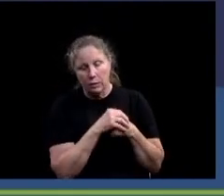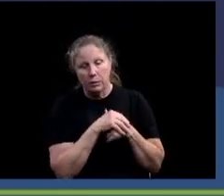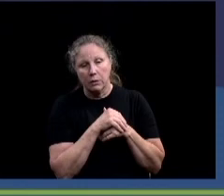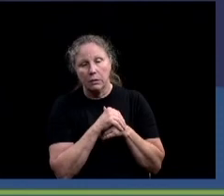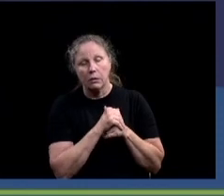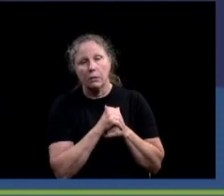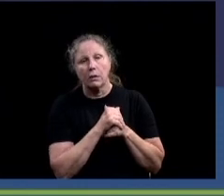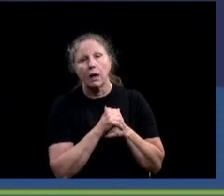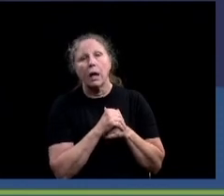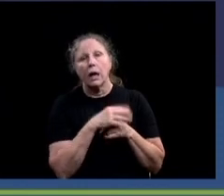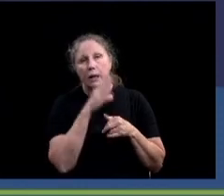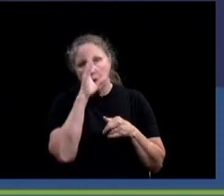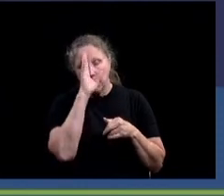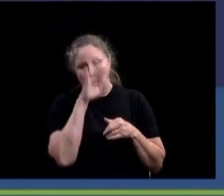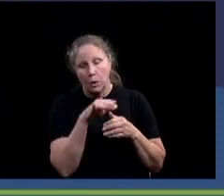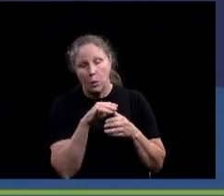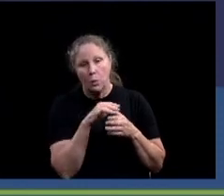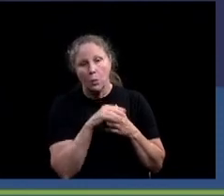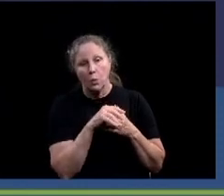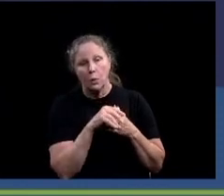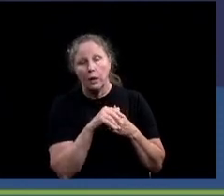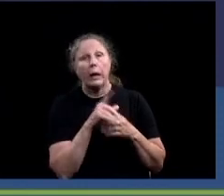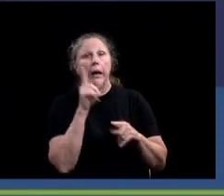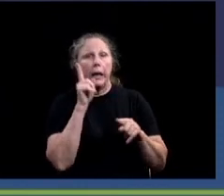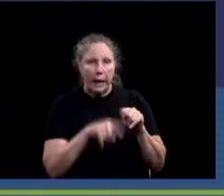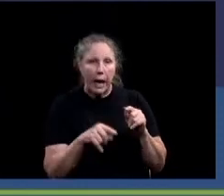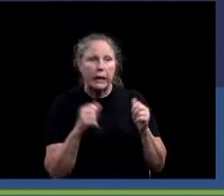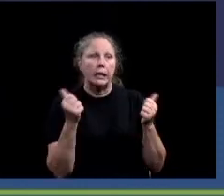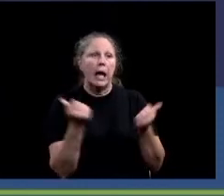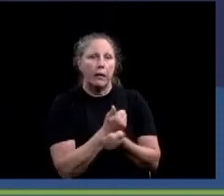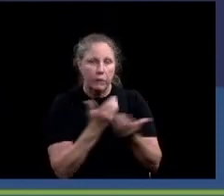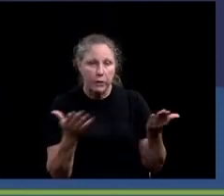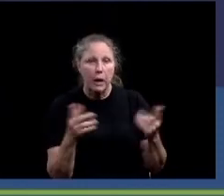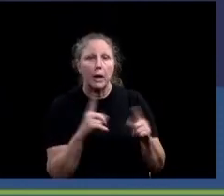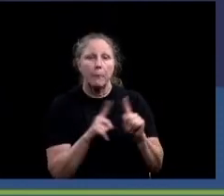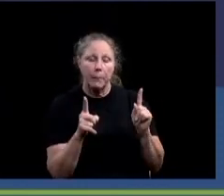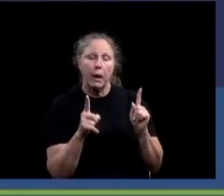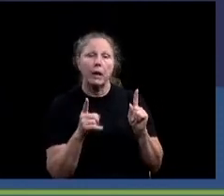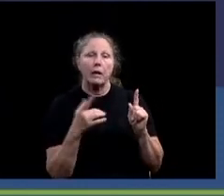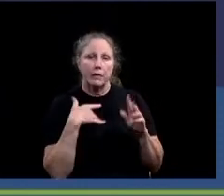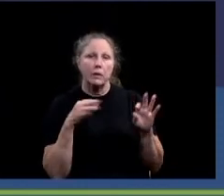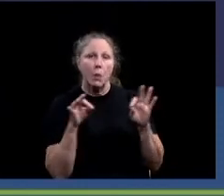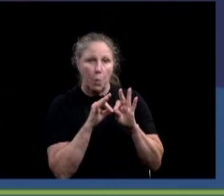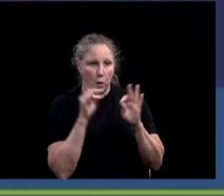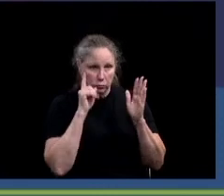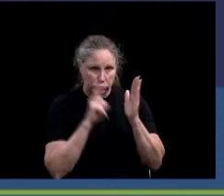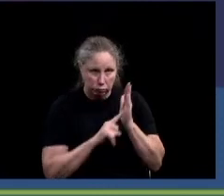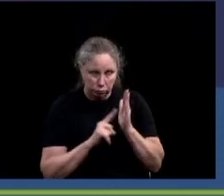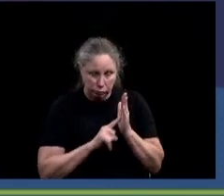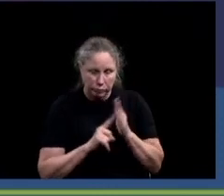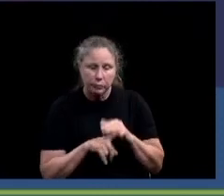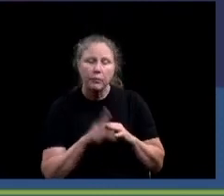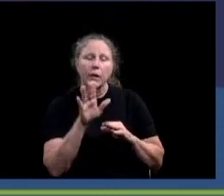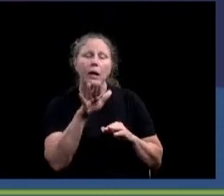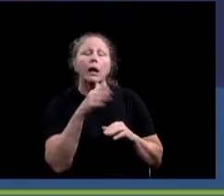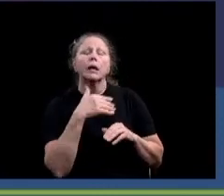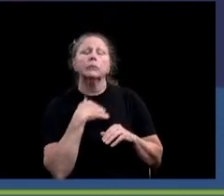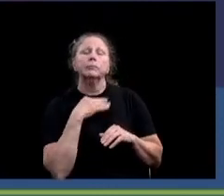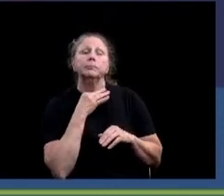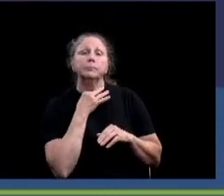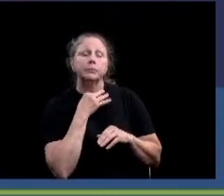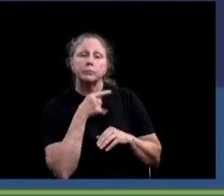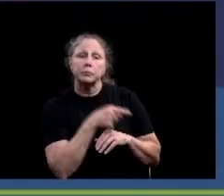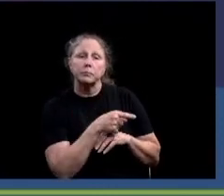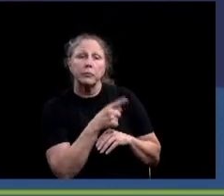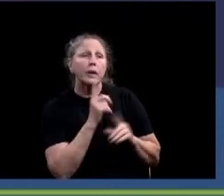do everything we want, but I think it's worth examining that. Are there anything else that you're hearing in the community